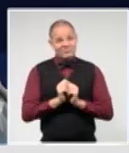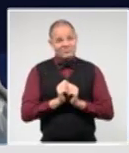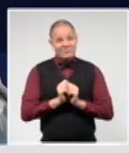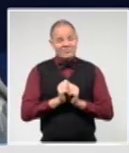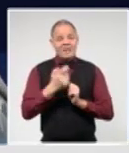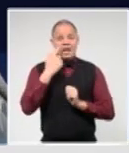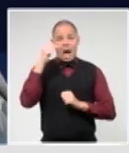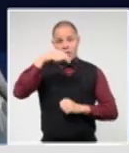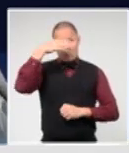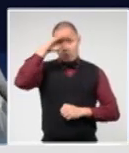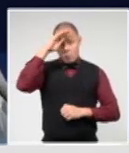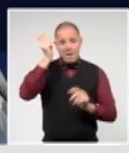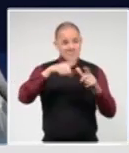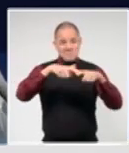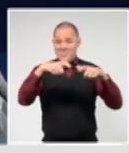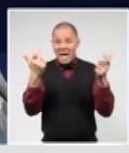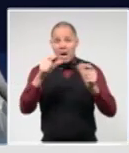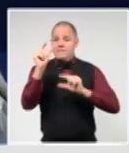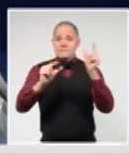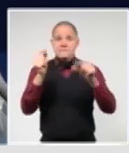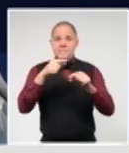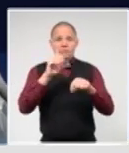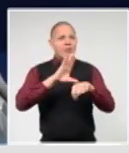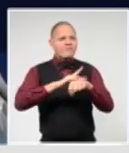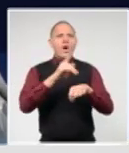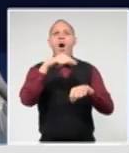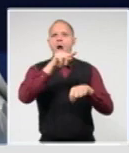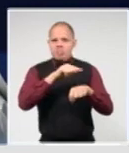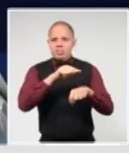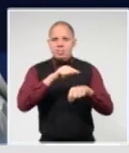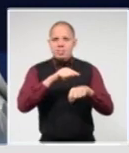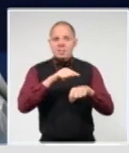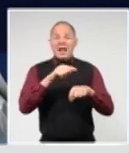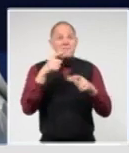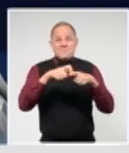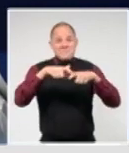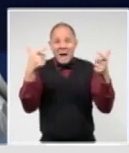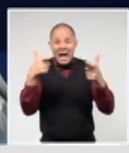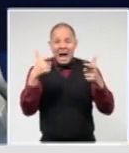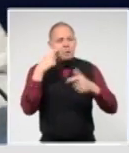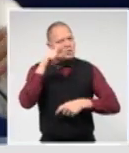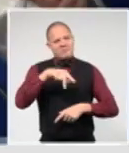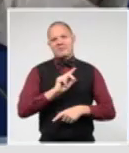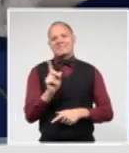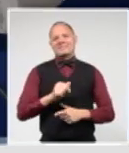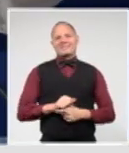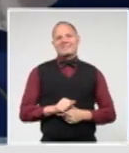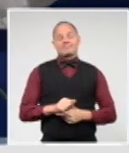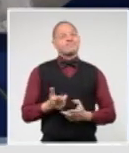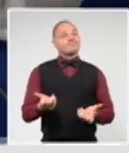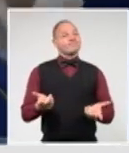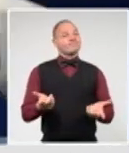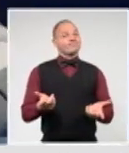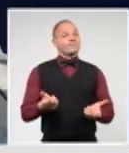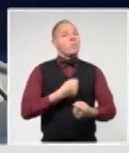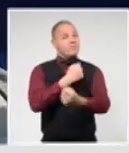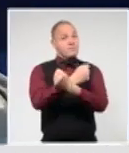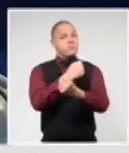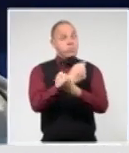Meanwhile, 14 people diagnosed with the virus yesterday are between 20 and 39 years of